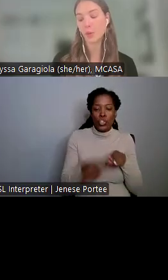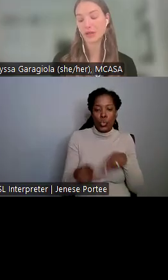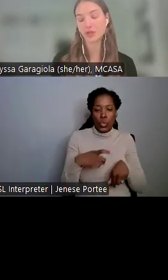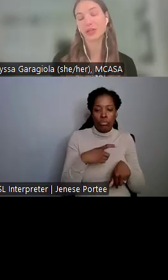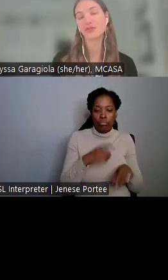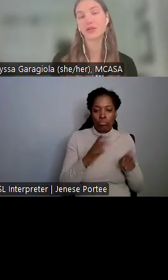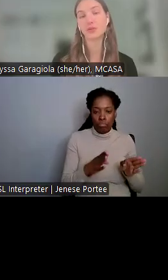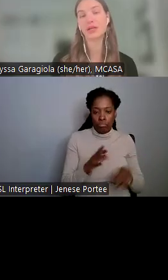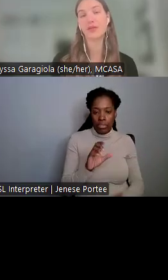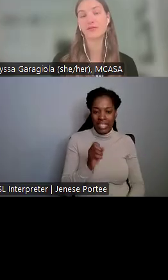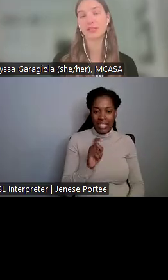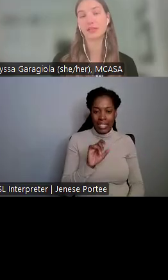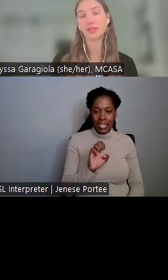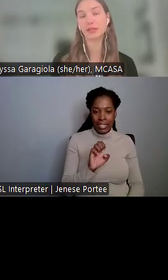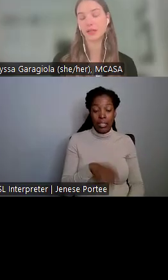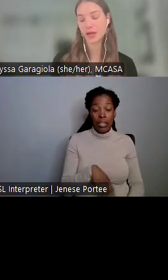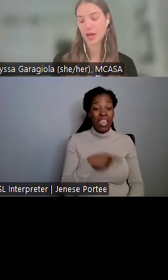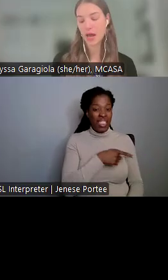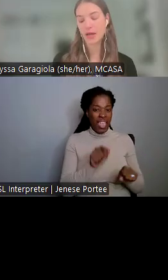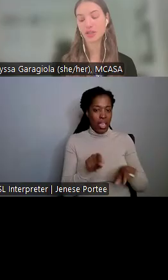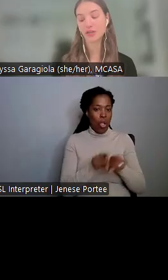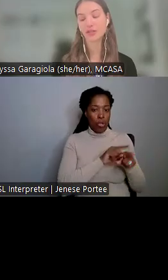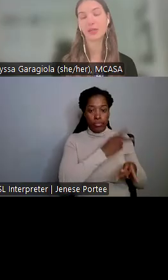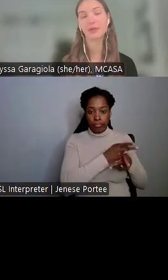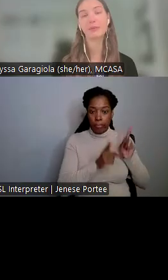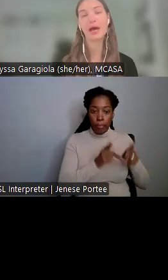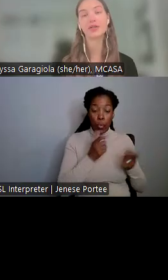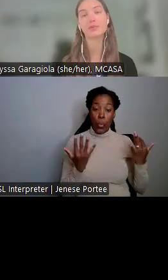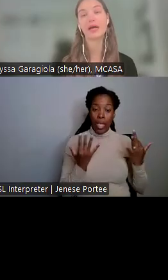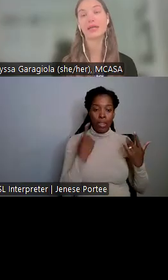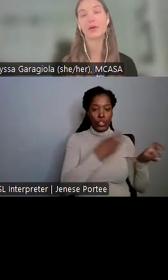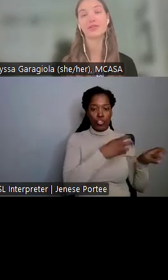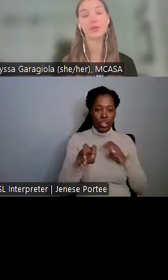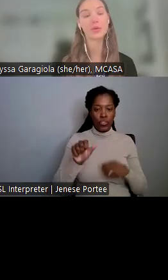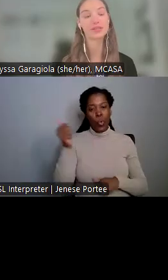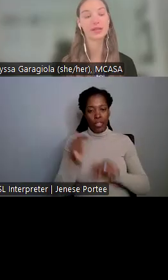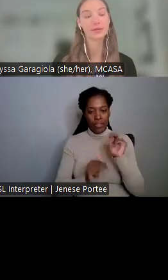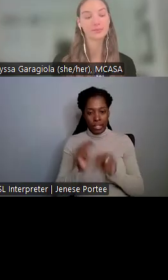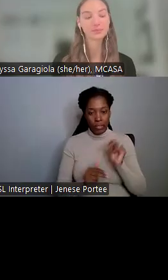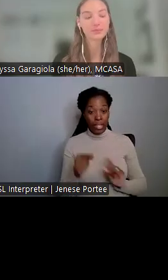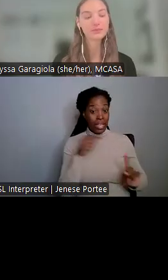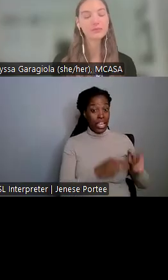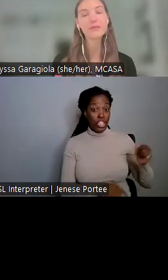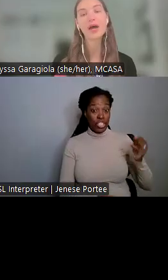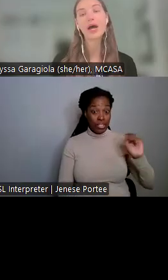people awaiting transfer to another facility, and jails are typically managed by a county or city.